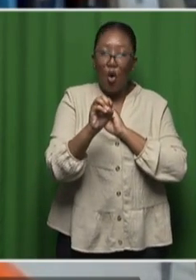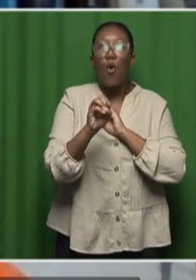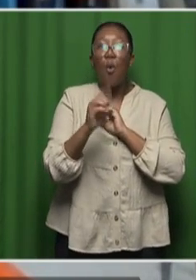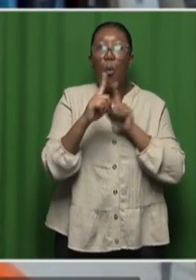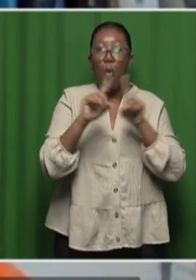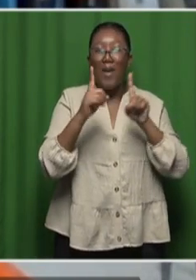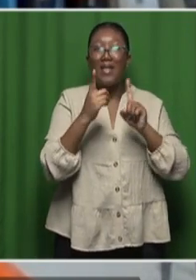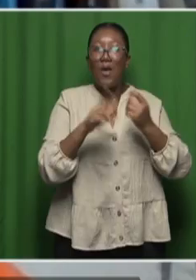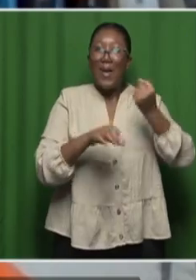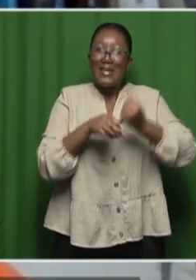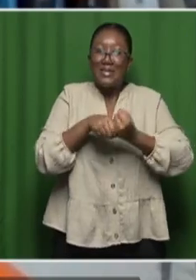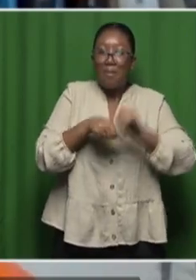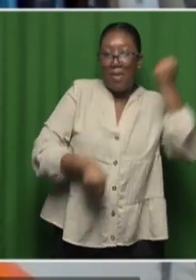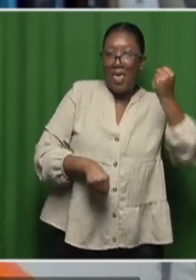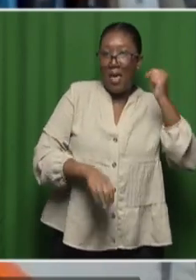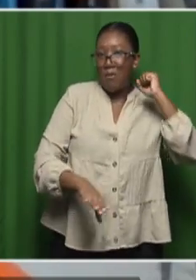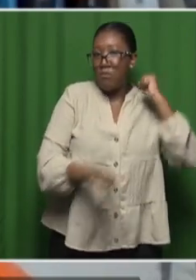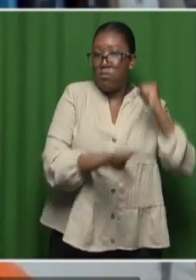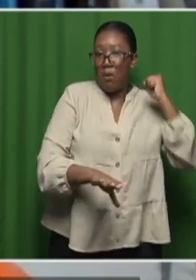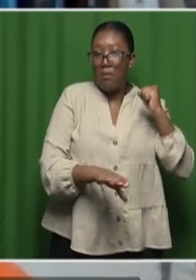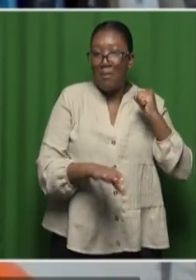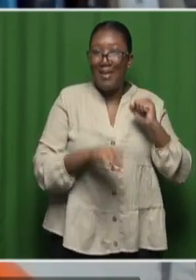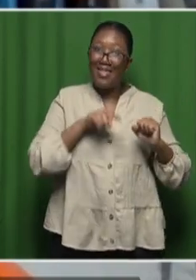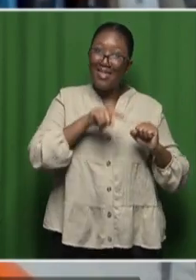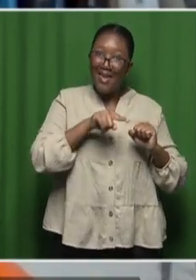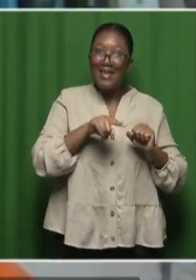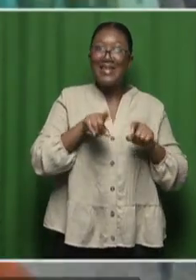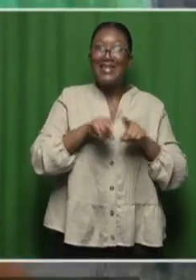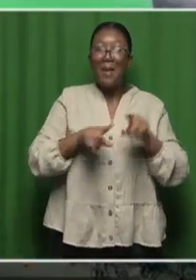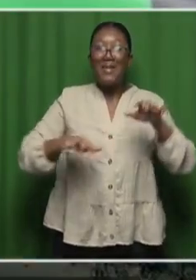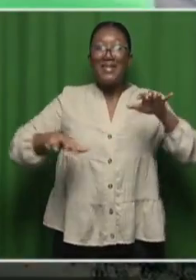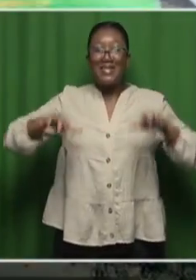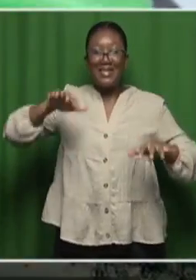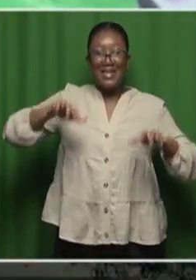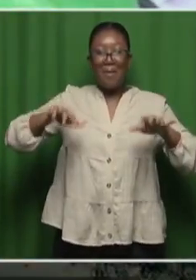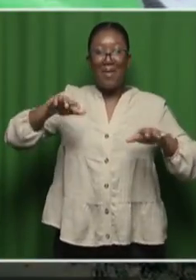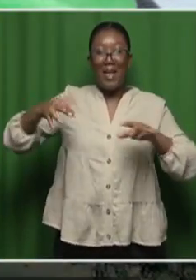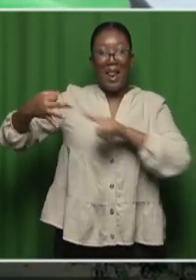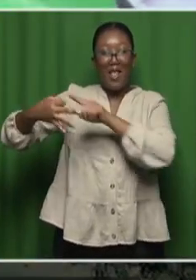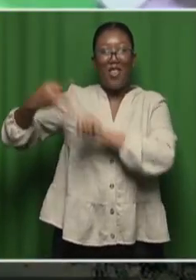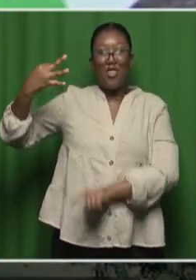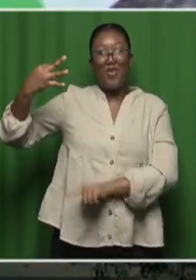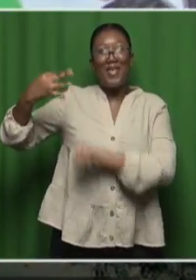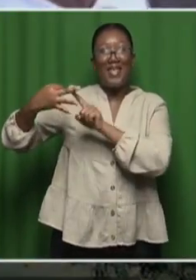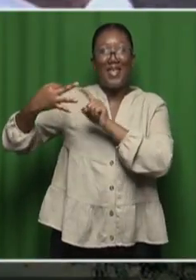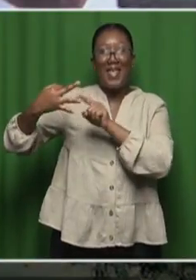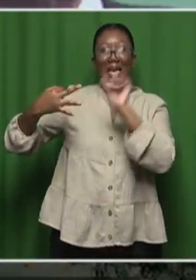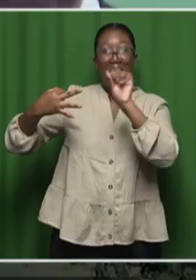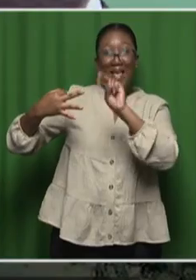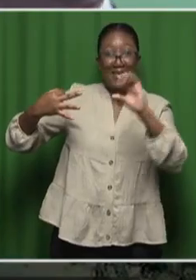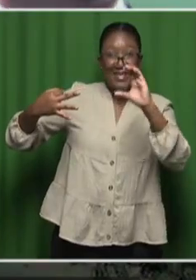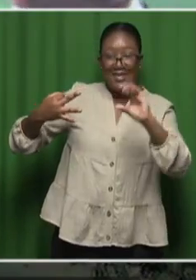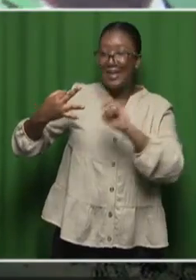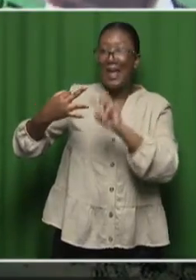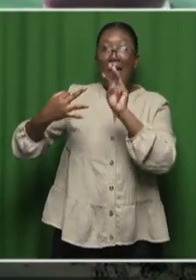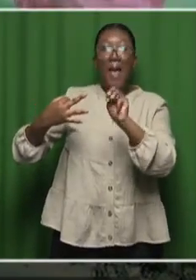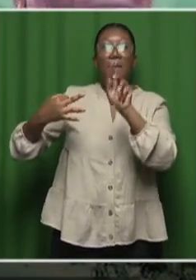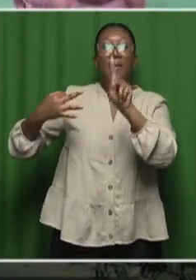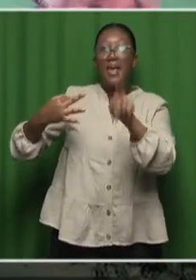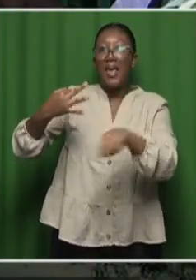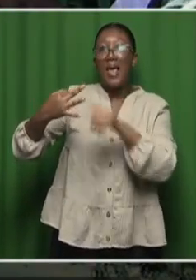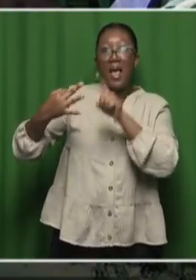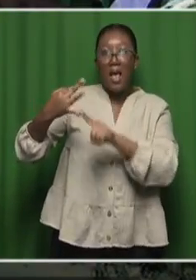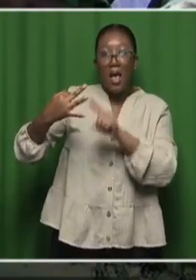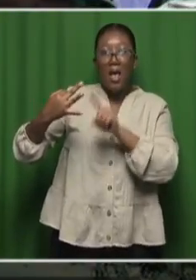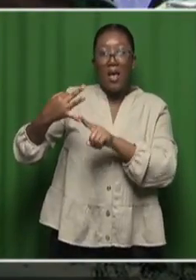with spear device, which is almost identical to the ANC's logo device, which is the